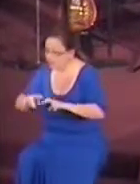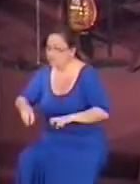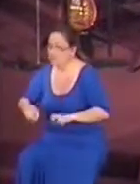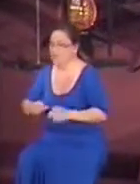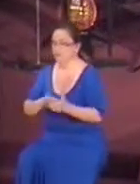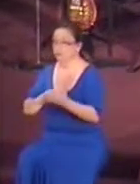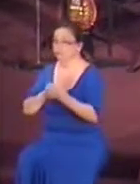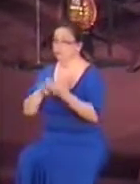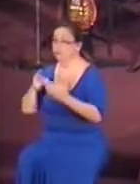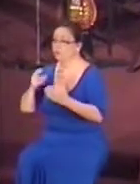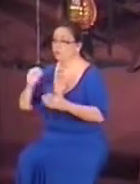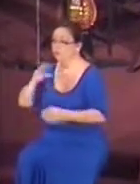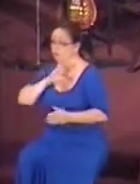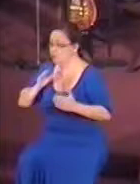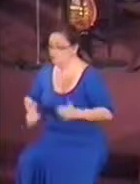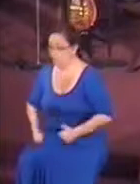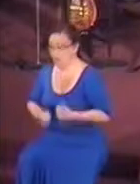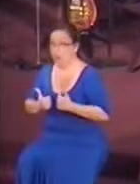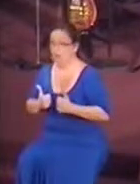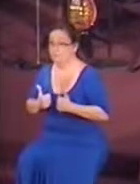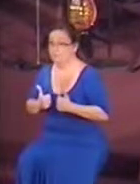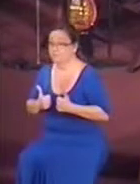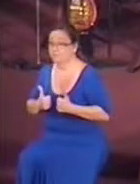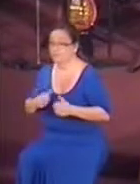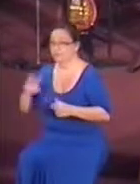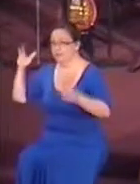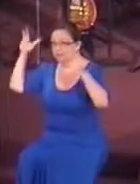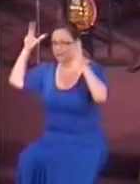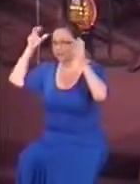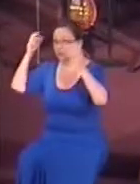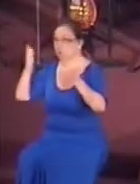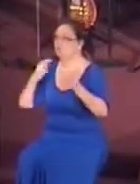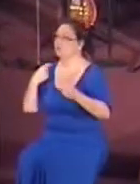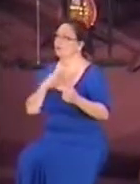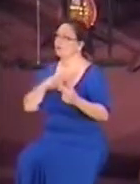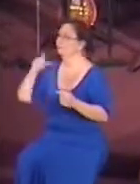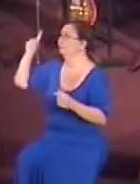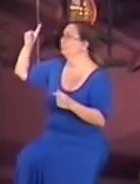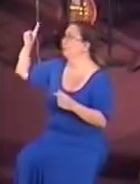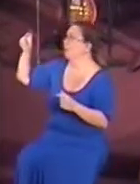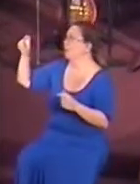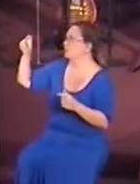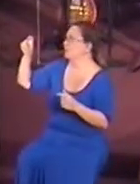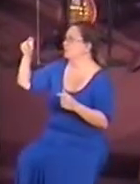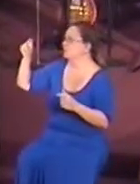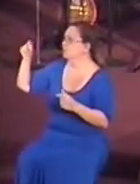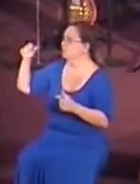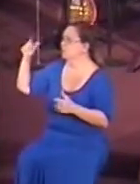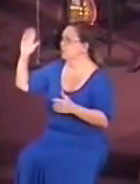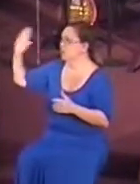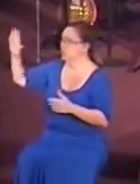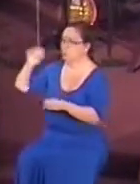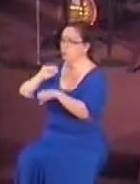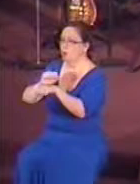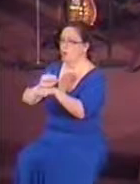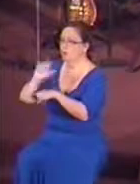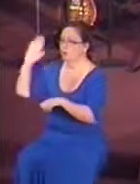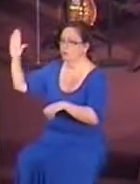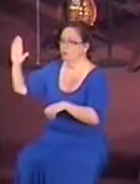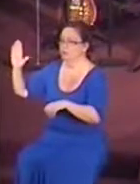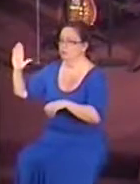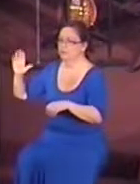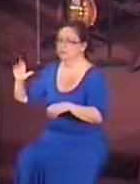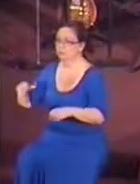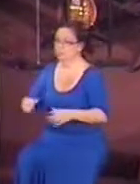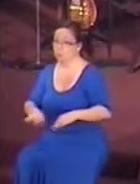Christianity. And so Satan wants us to question God's work and God's worth and drive us into utter laziness